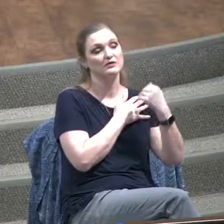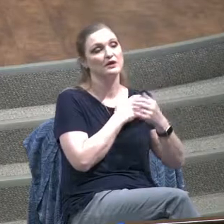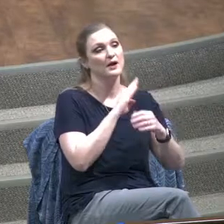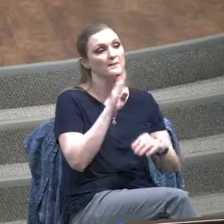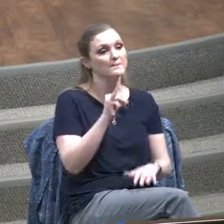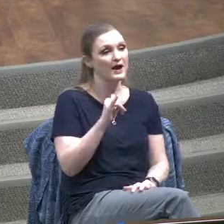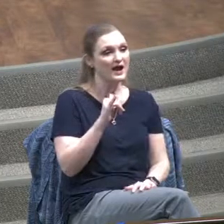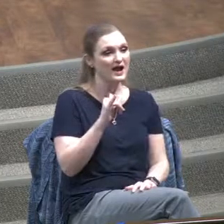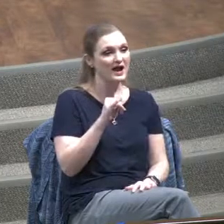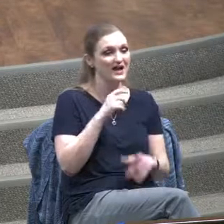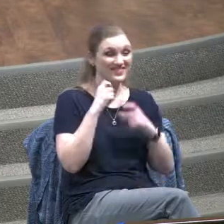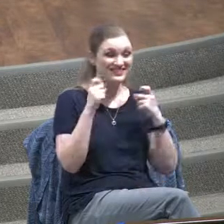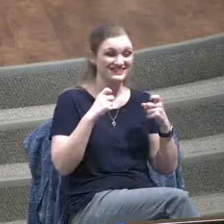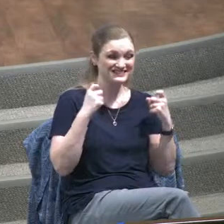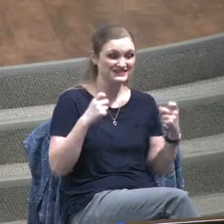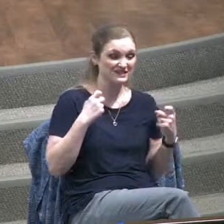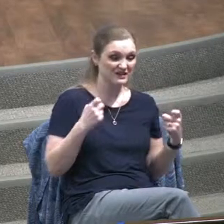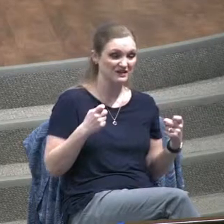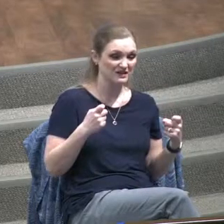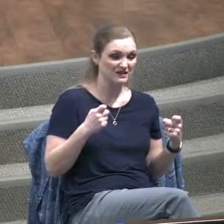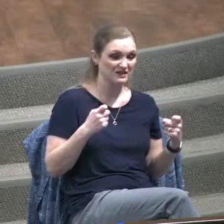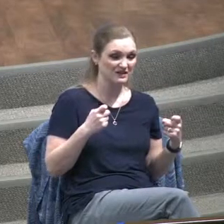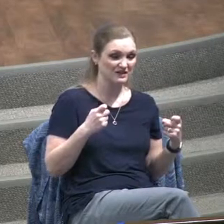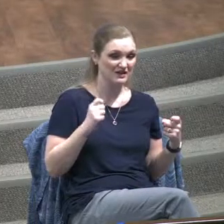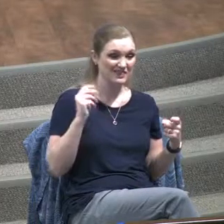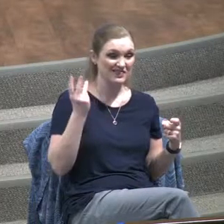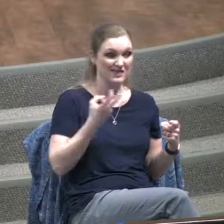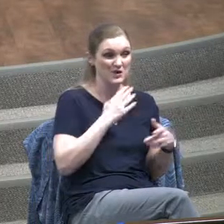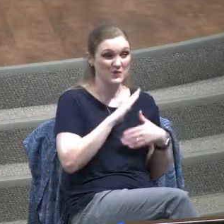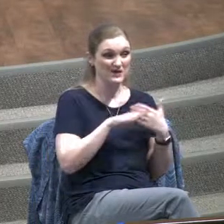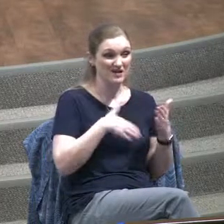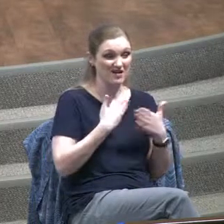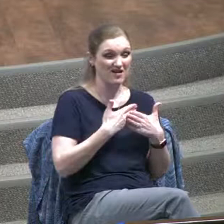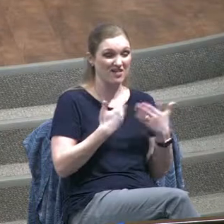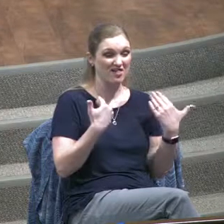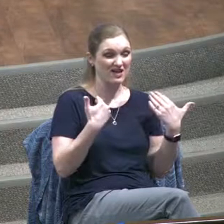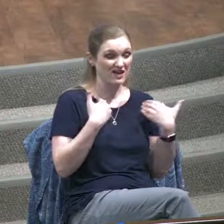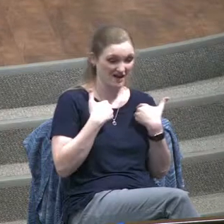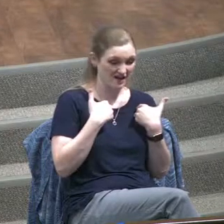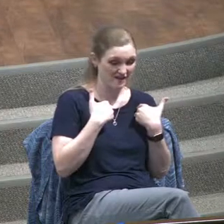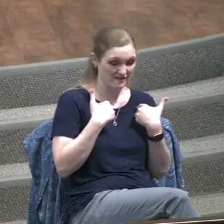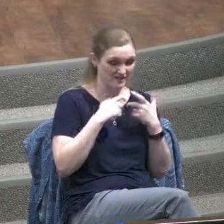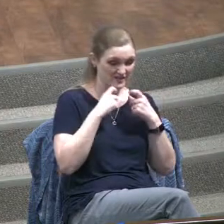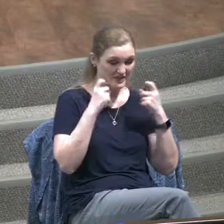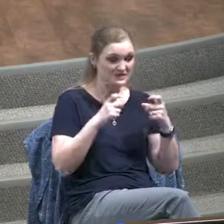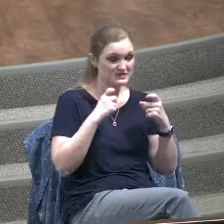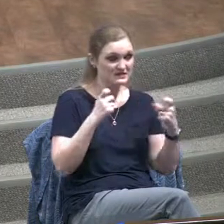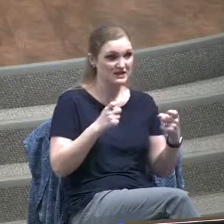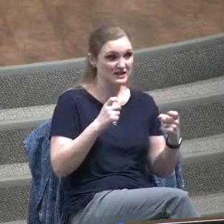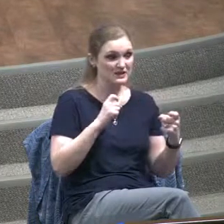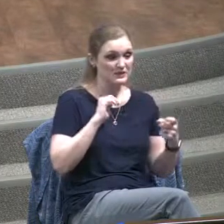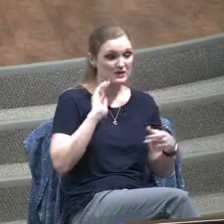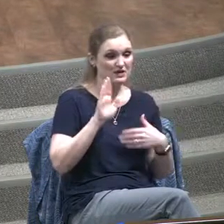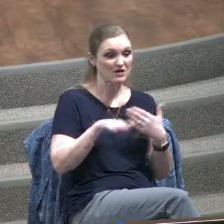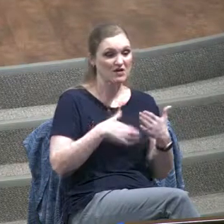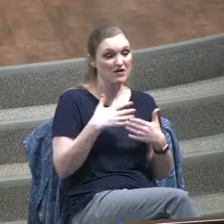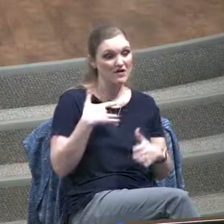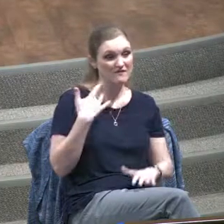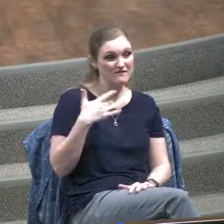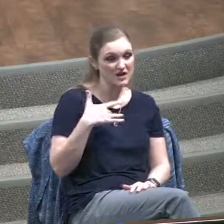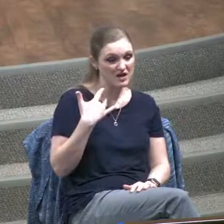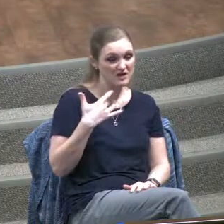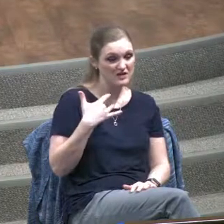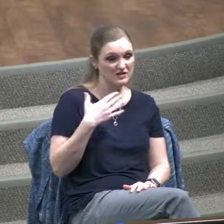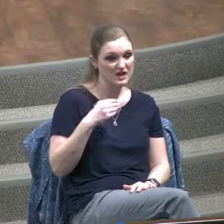by the sin that we all had, the sin that we all felt, and